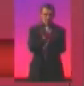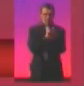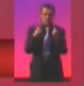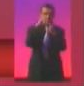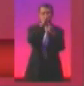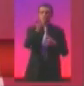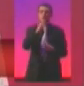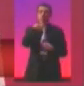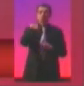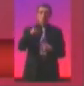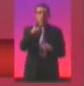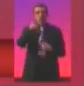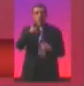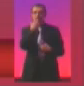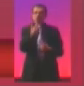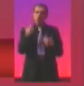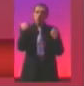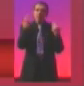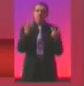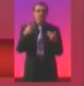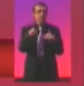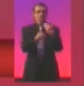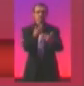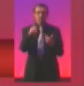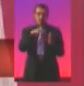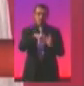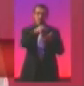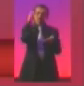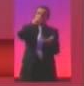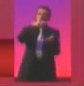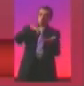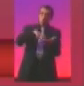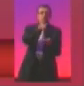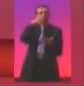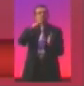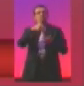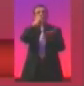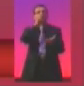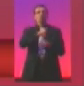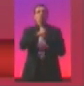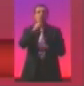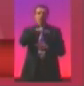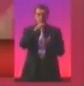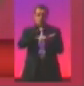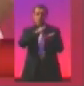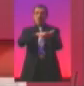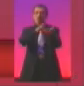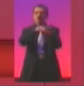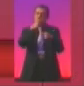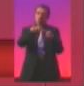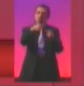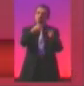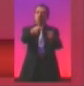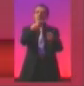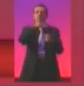want boldness, and that is what we will deliver. And when we deliver, and in the coming months, Conference, let's go out and